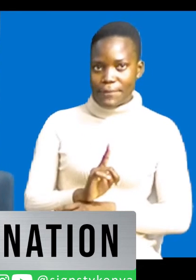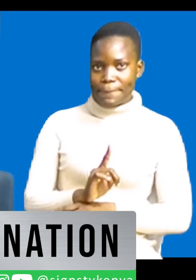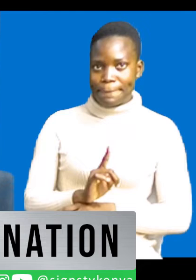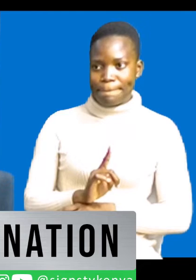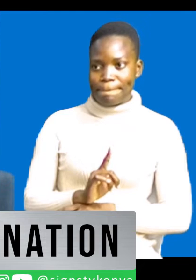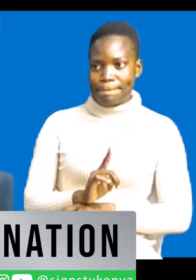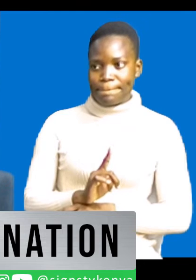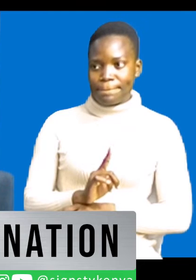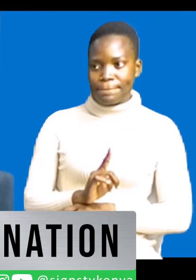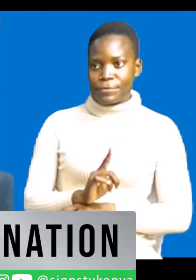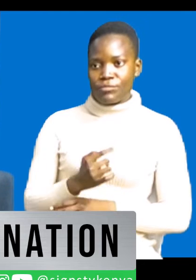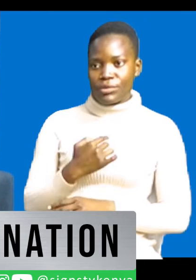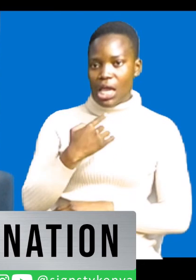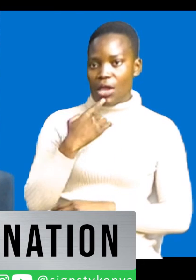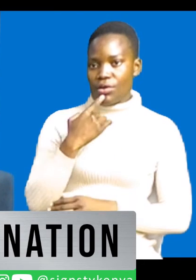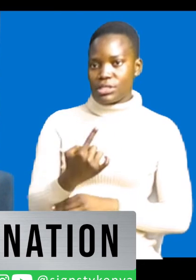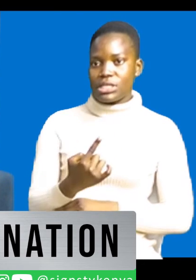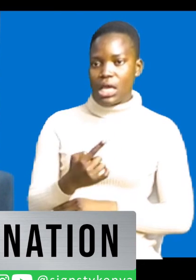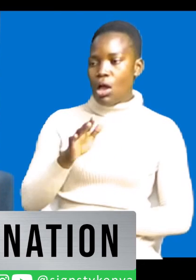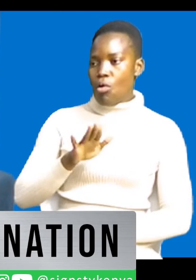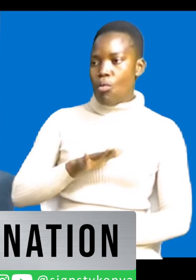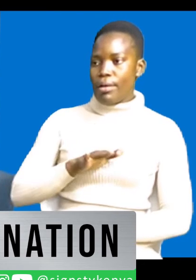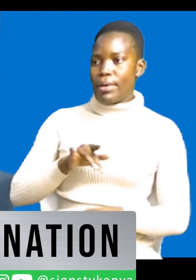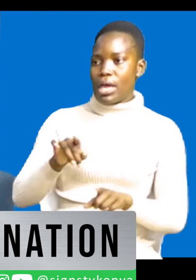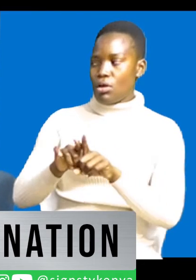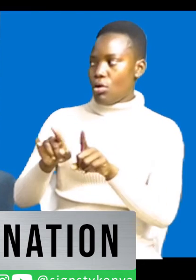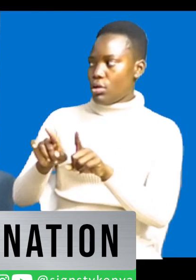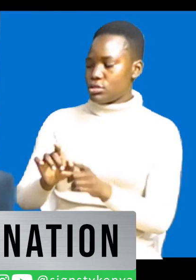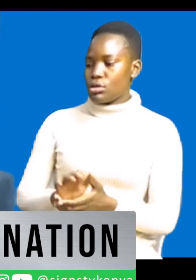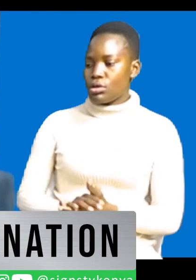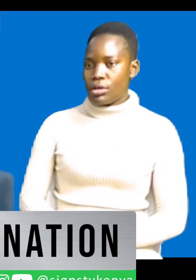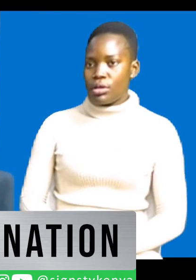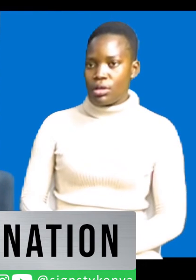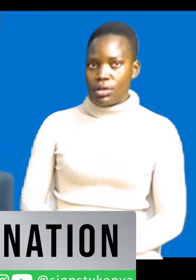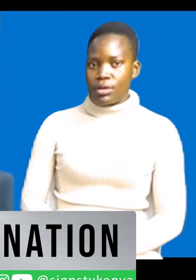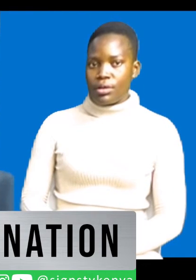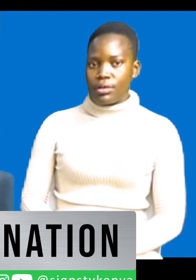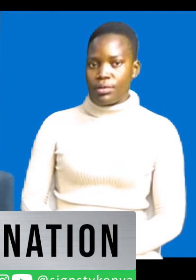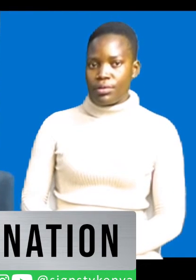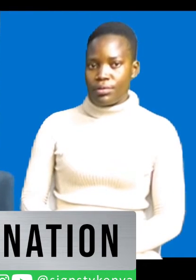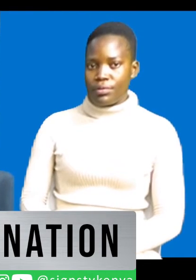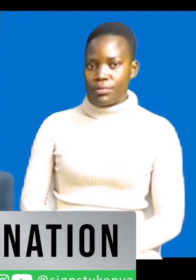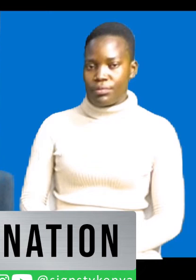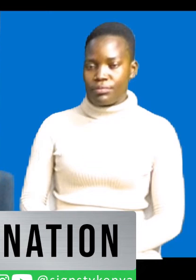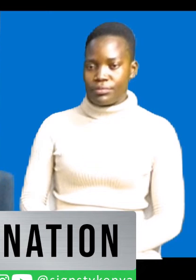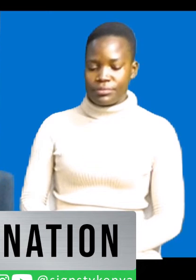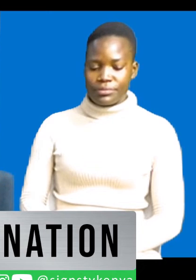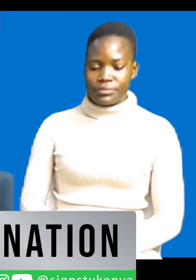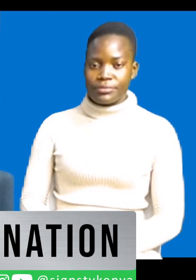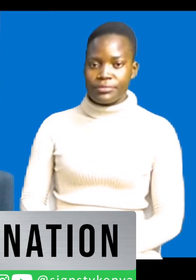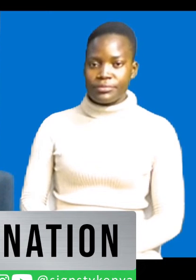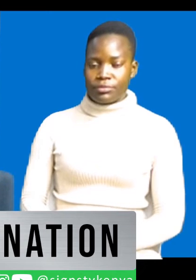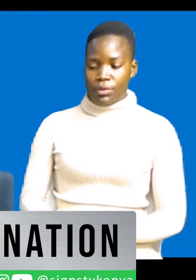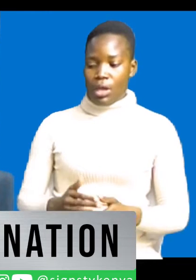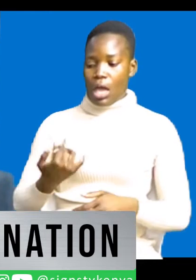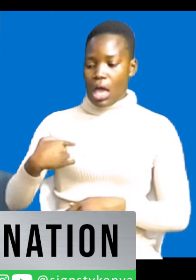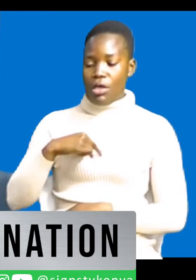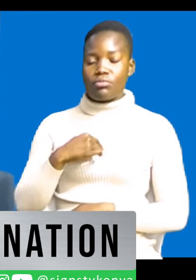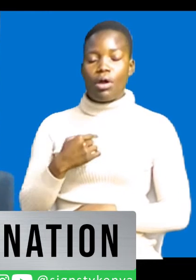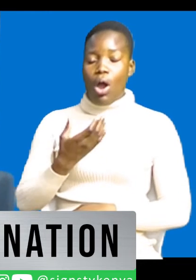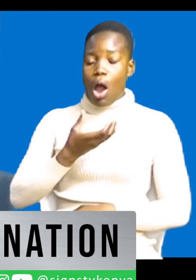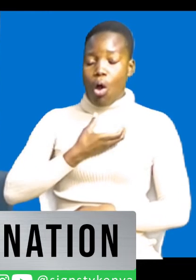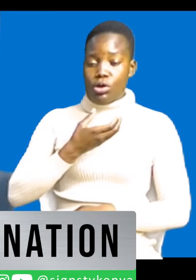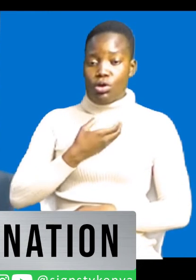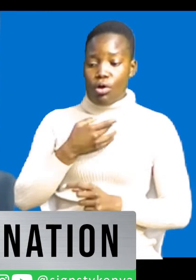like I was saying, wanawake pia tumuuziwa hii story we are our own enemies and all